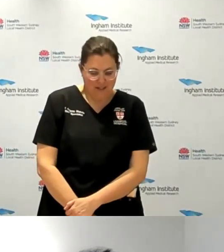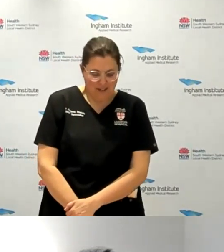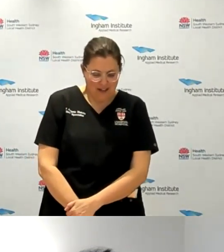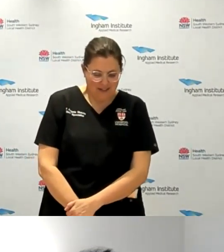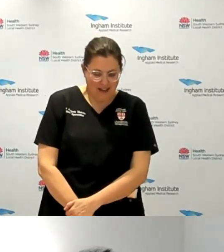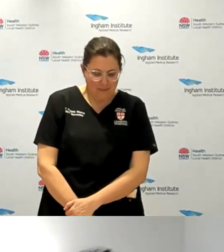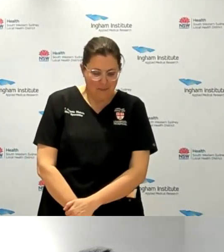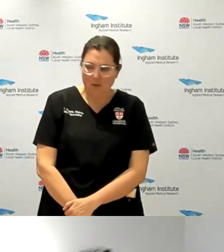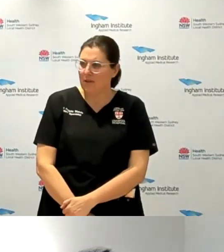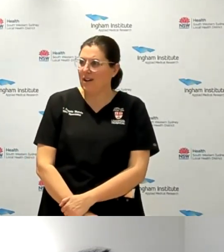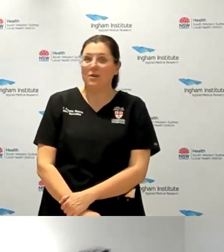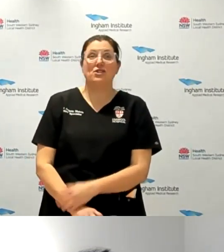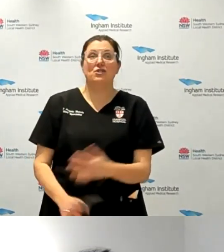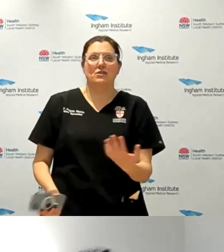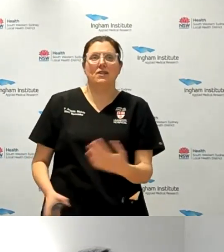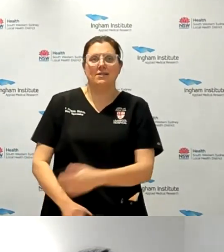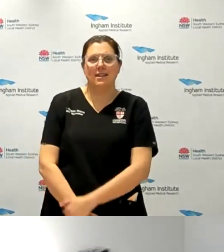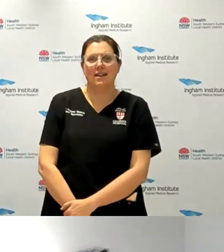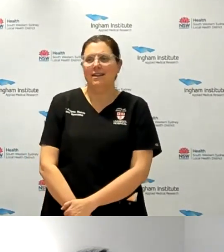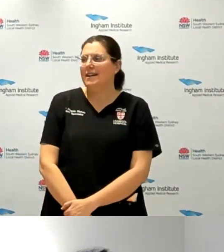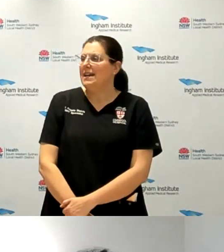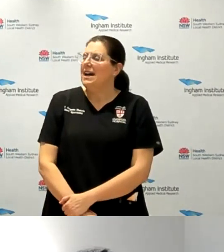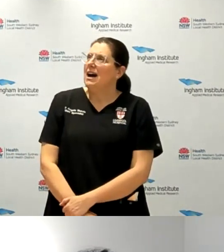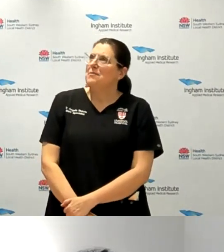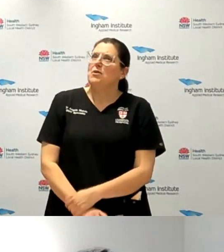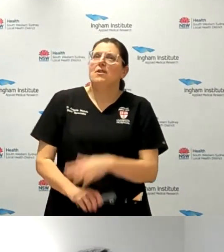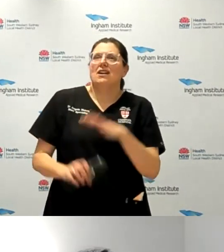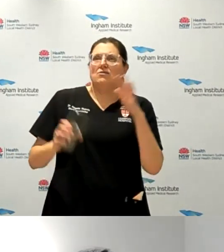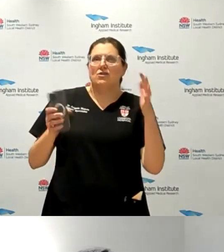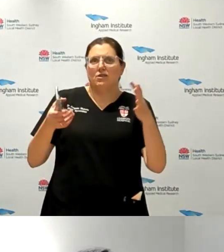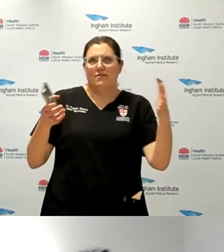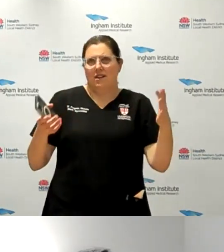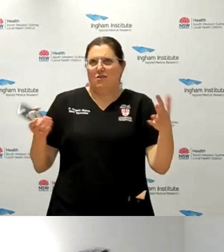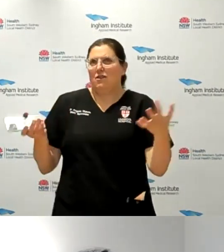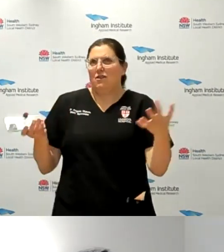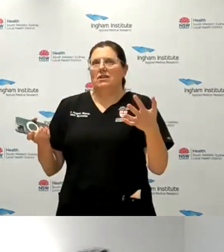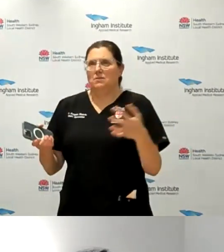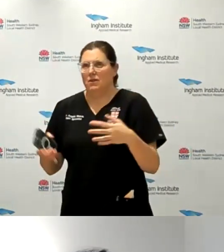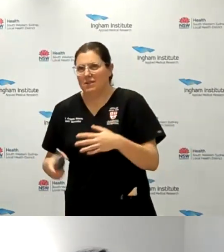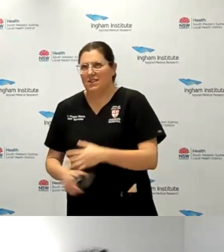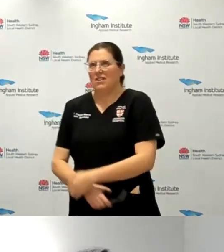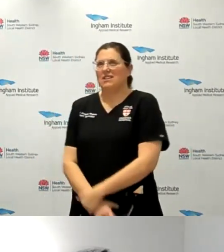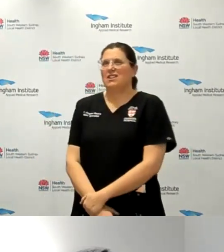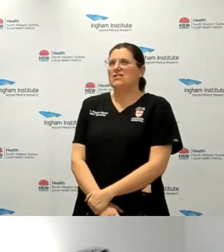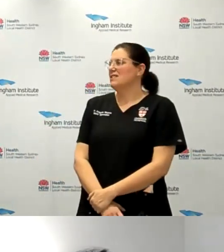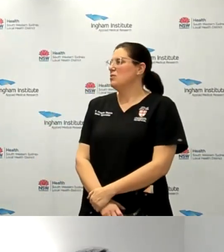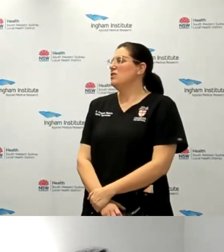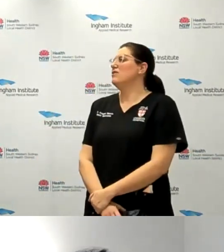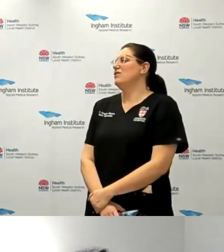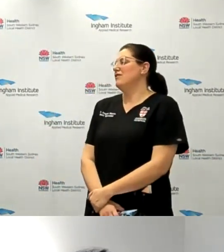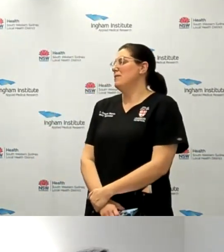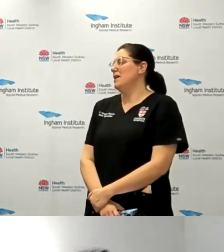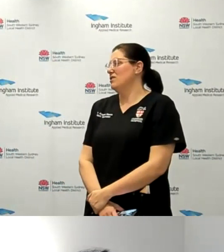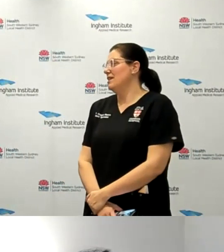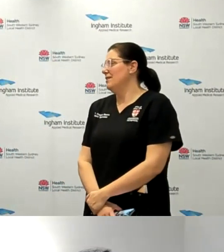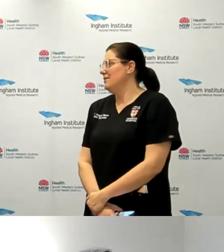take the position to ask Mirma a question, who's with us today. Mirma, as a result of that incredible experience that you had, can you tell us what